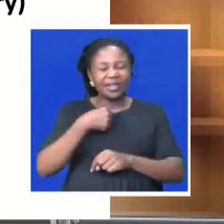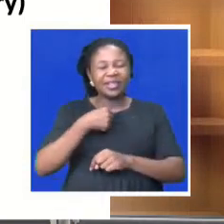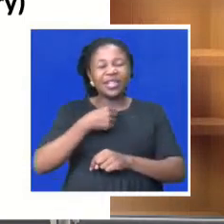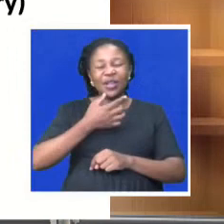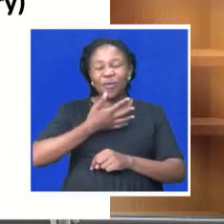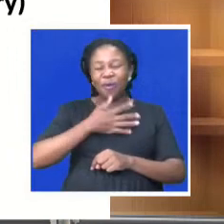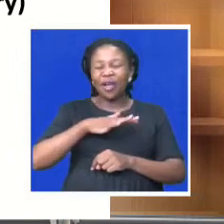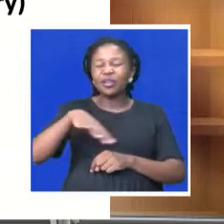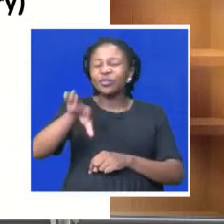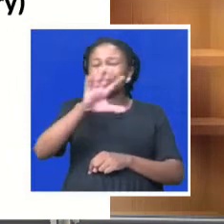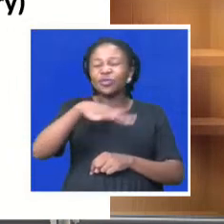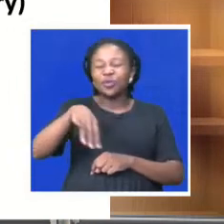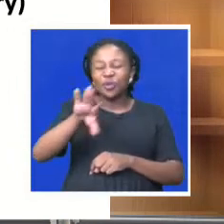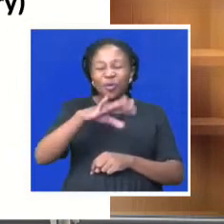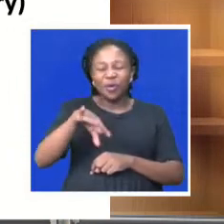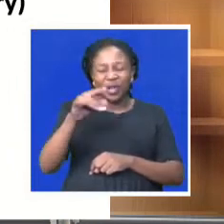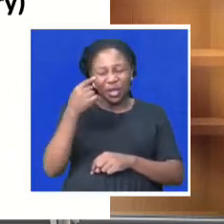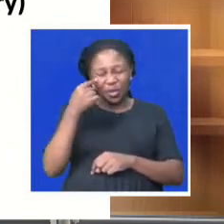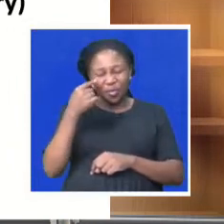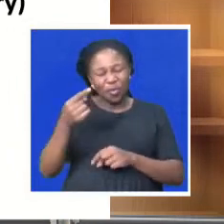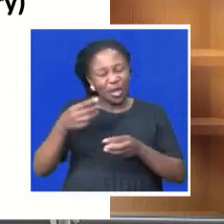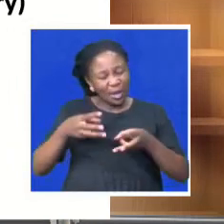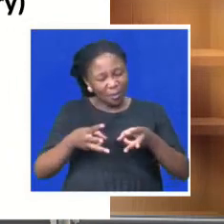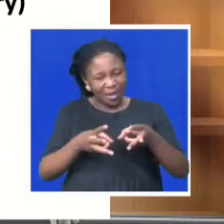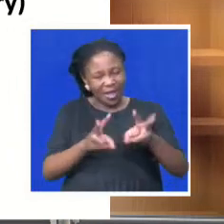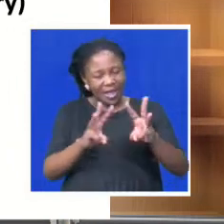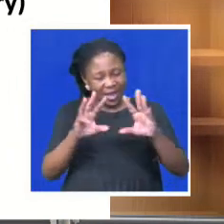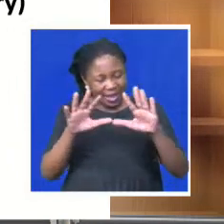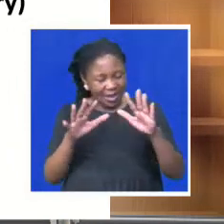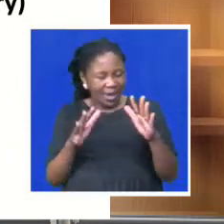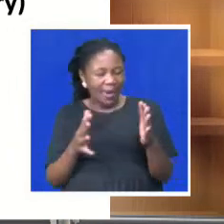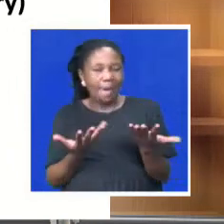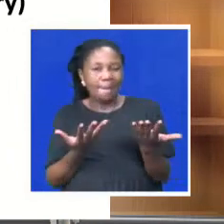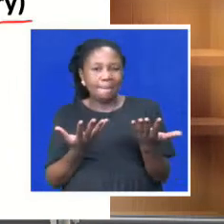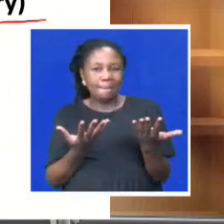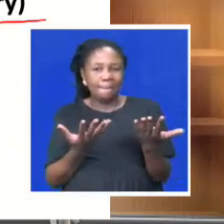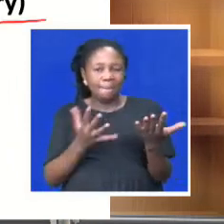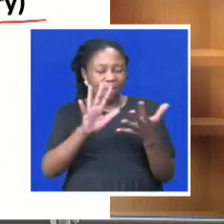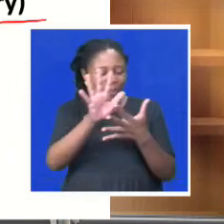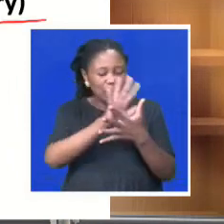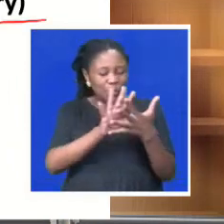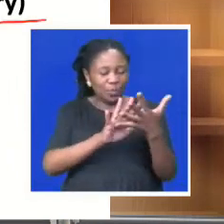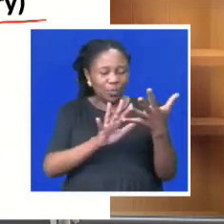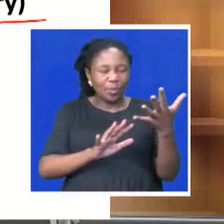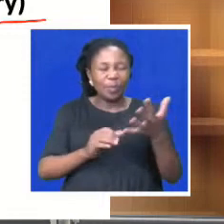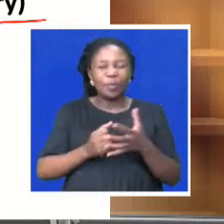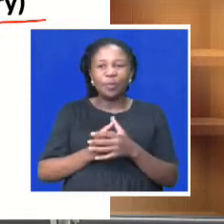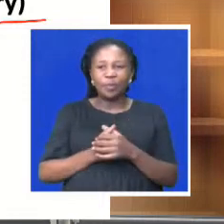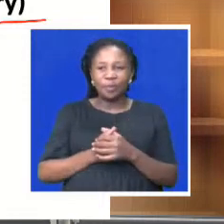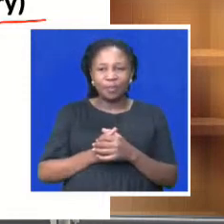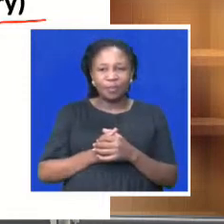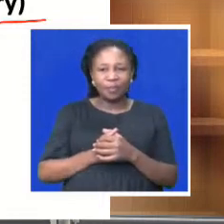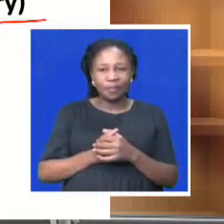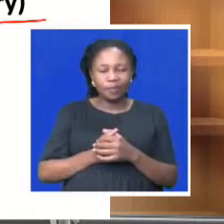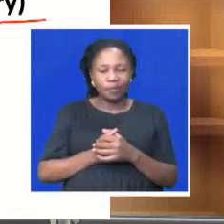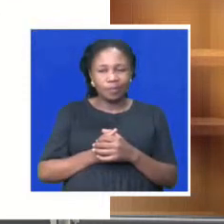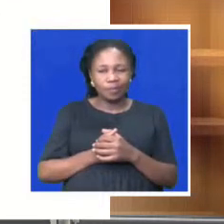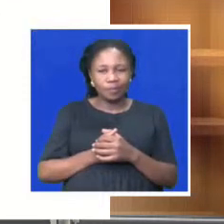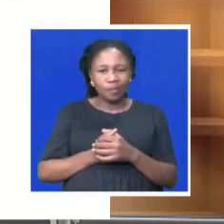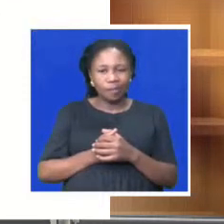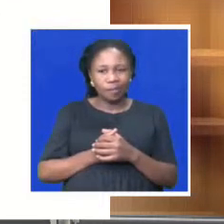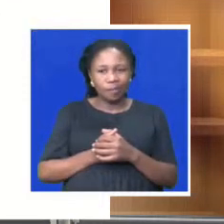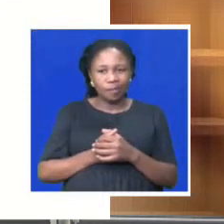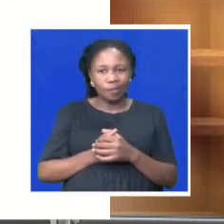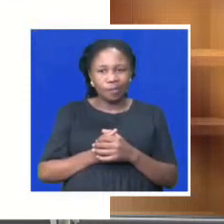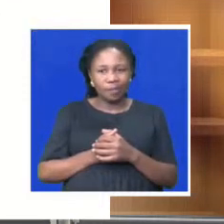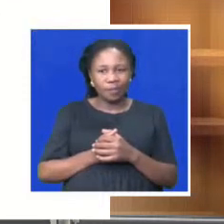able to appreciate style in a narrative text or in a story. Let's move on, dear